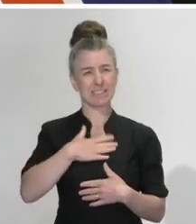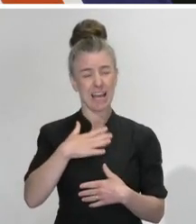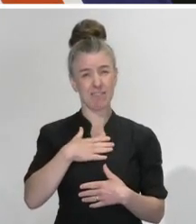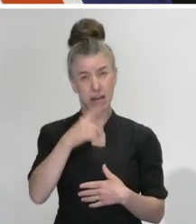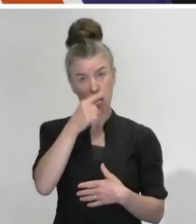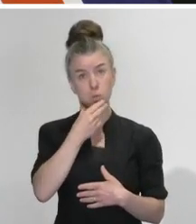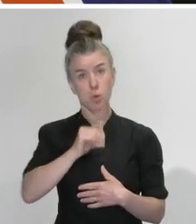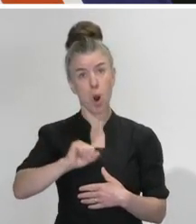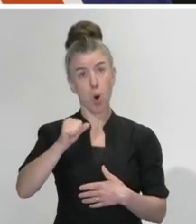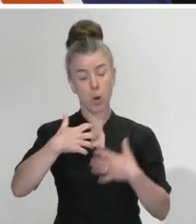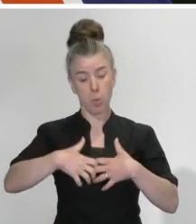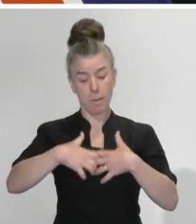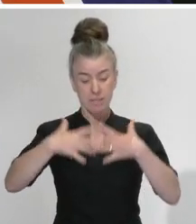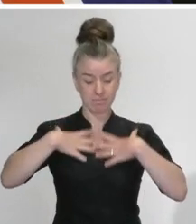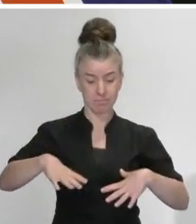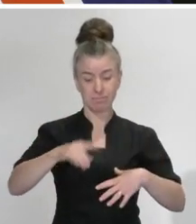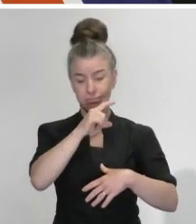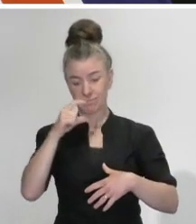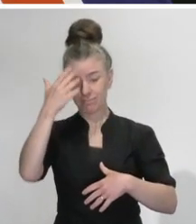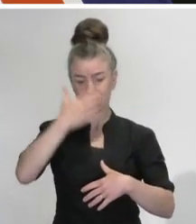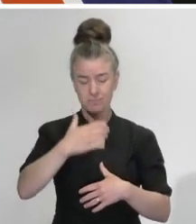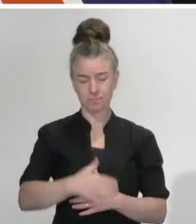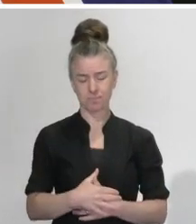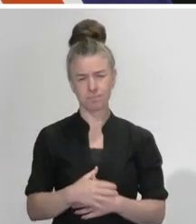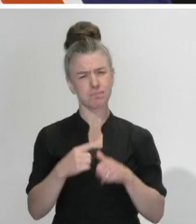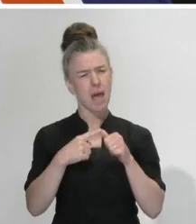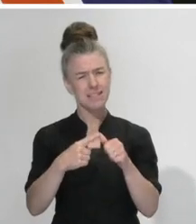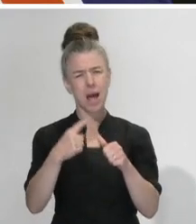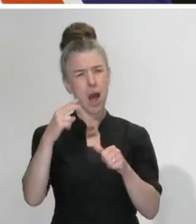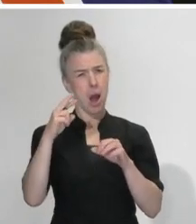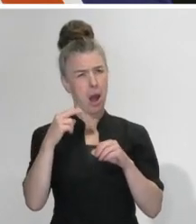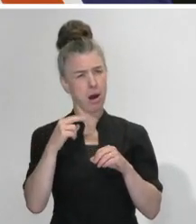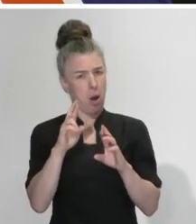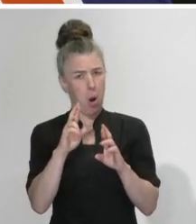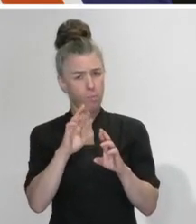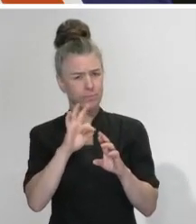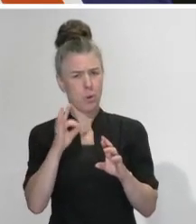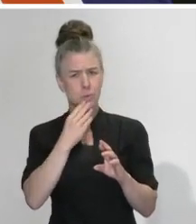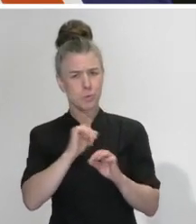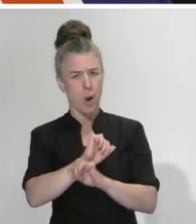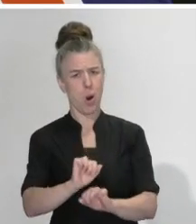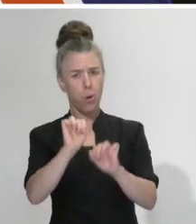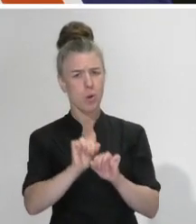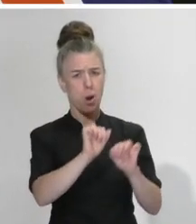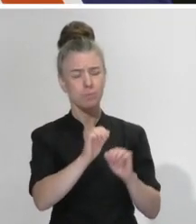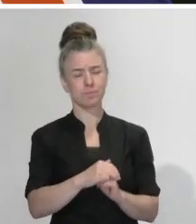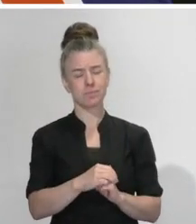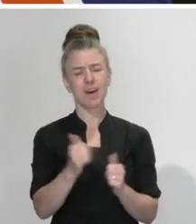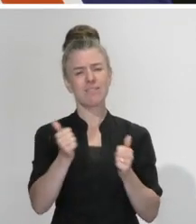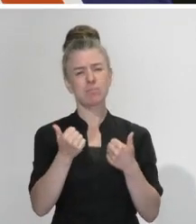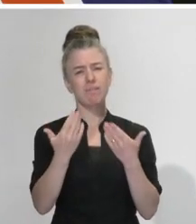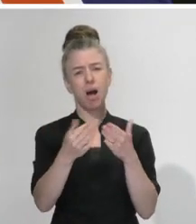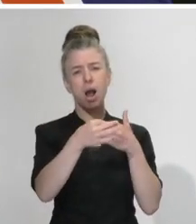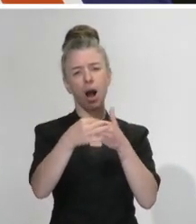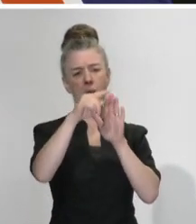gear? Well, I would hope that they don't have to use their own PPE gear. The guidance around when they do and don't need to use PPE